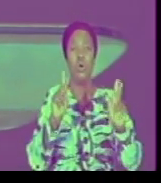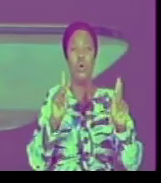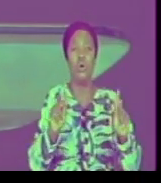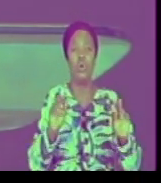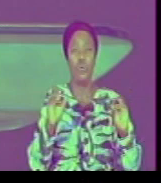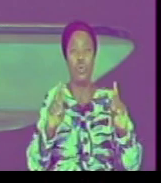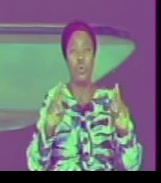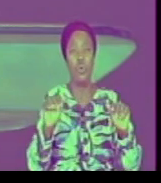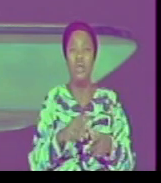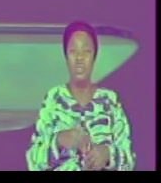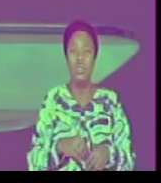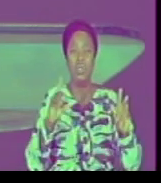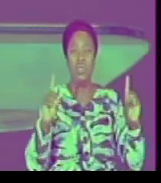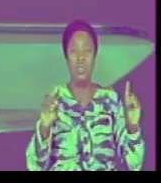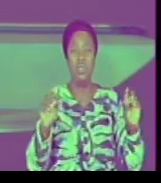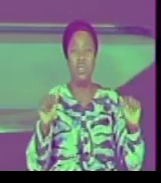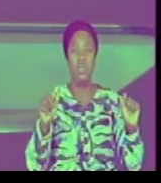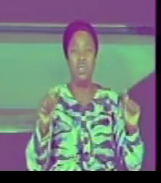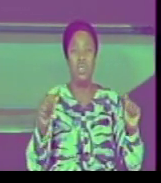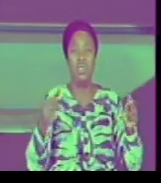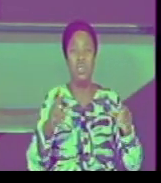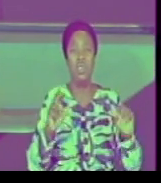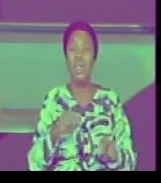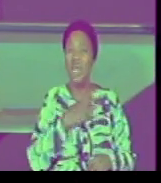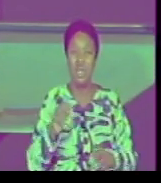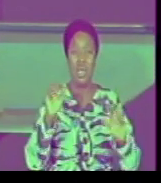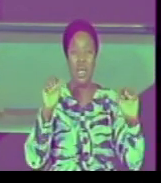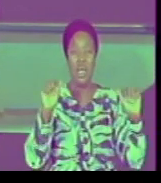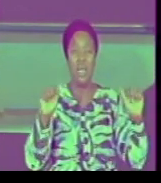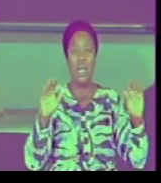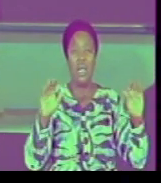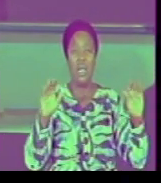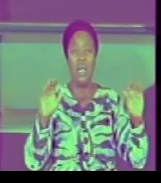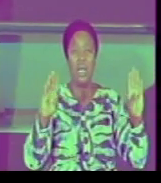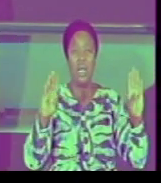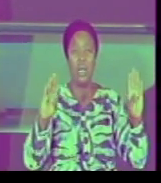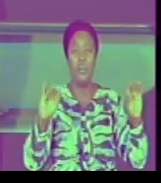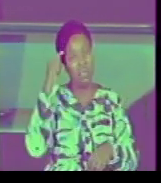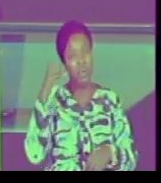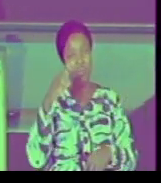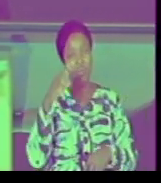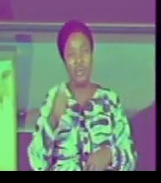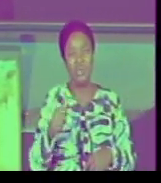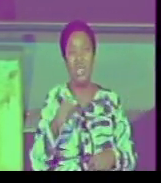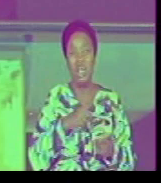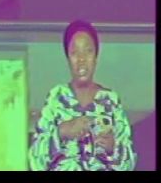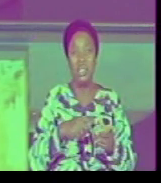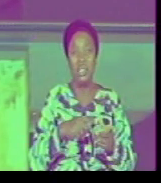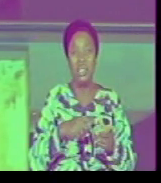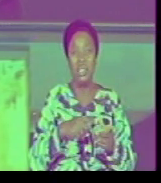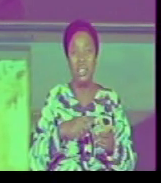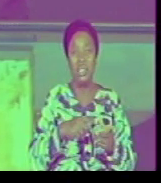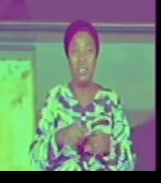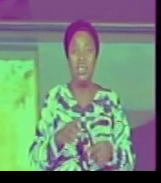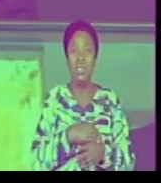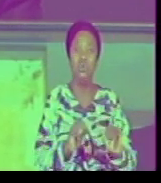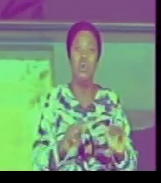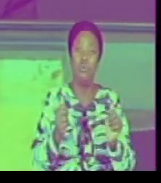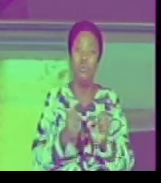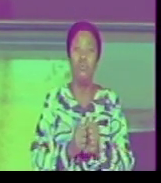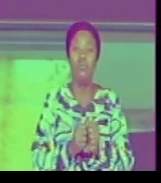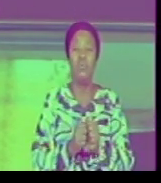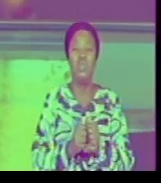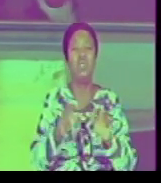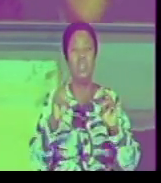of themselves as if they were Aaron. And then there is this competition. He